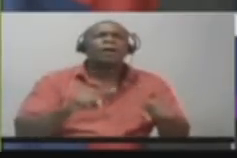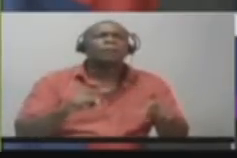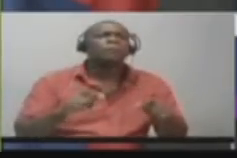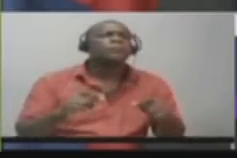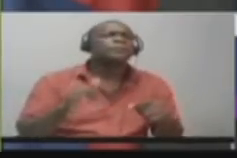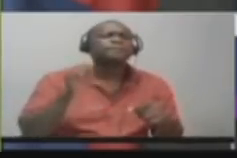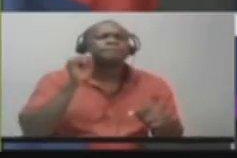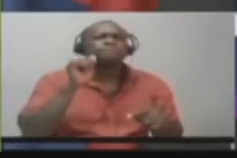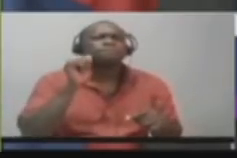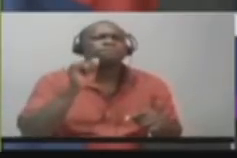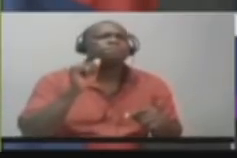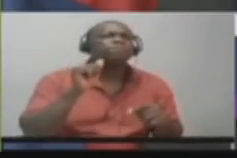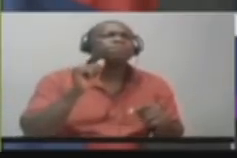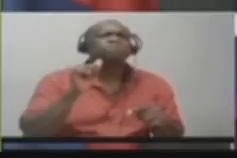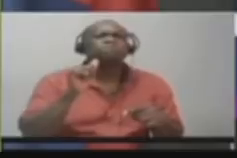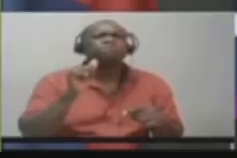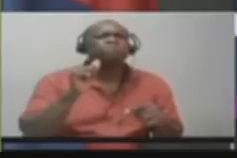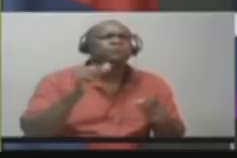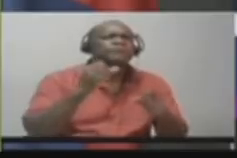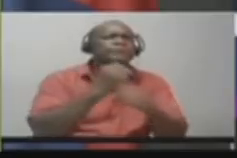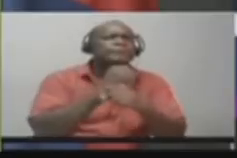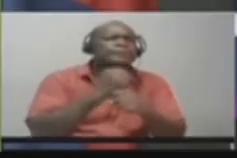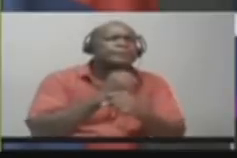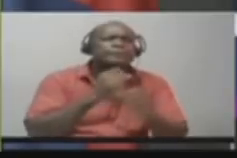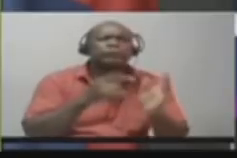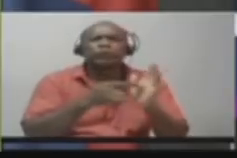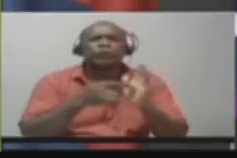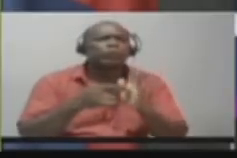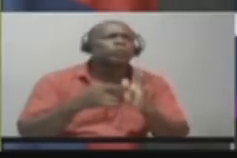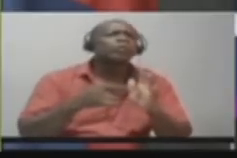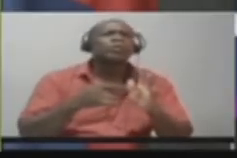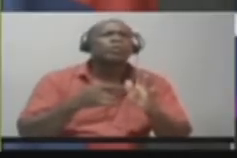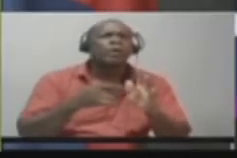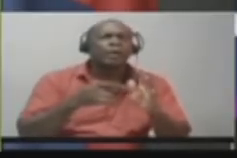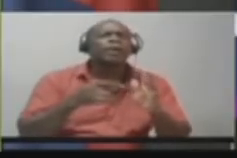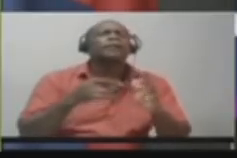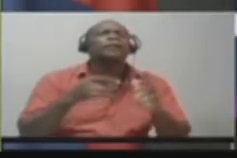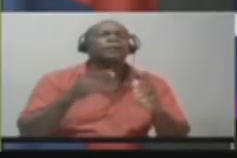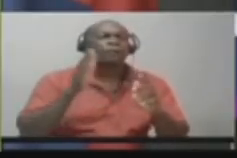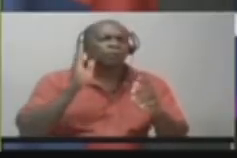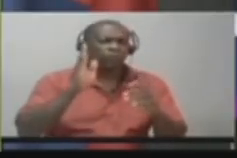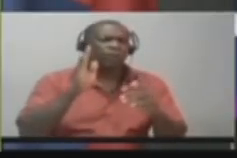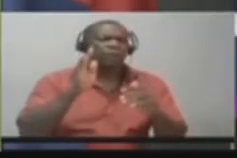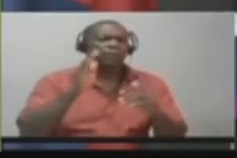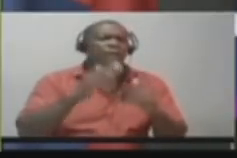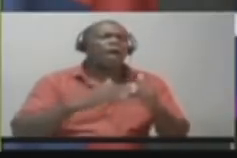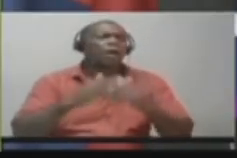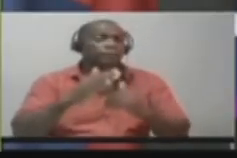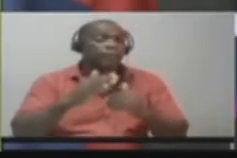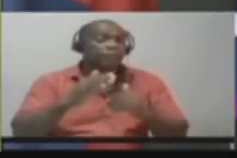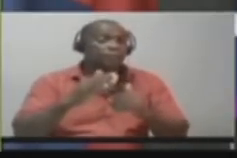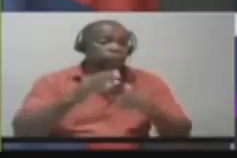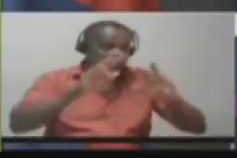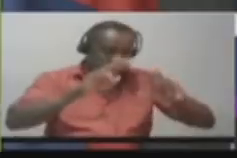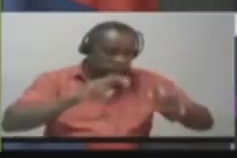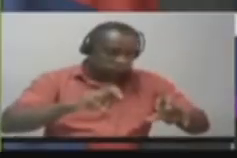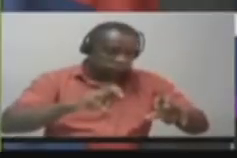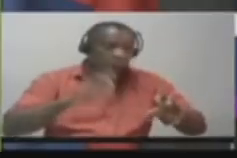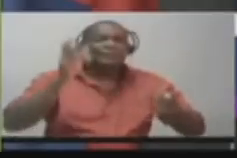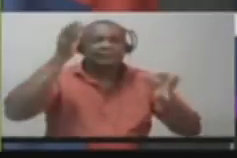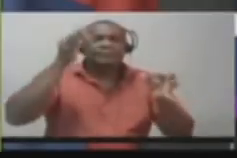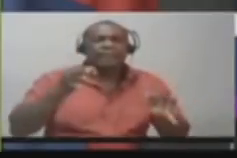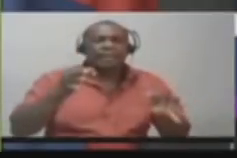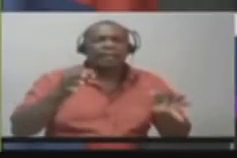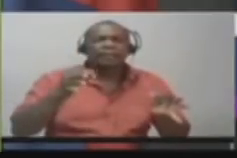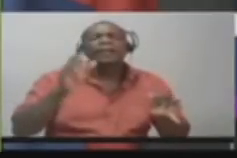any further adjustments of opening up. So we have